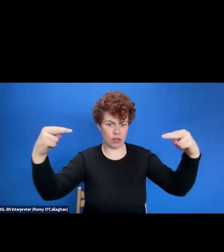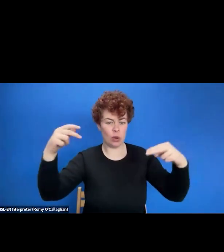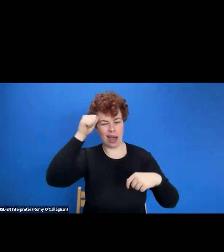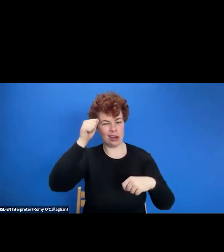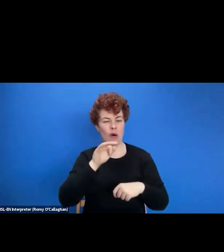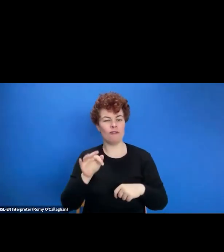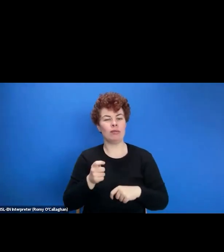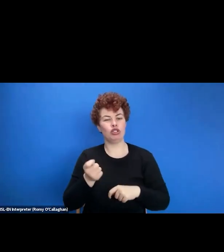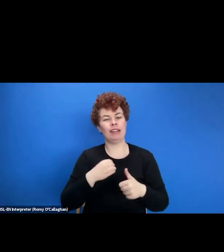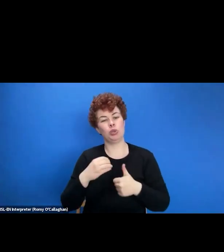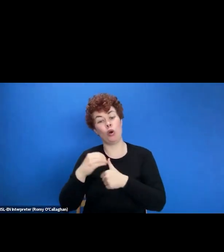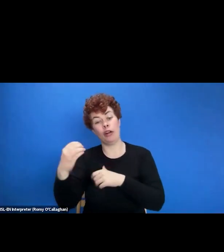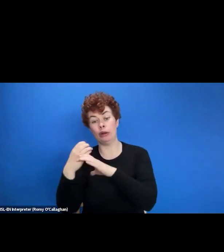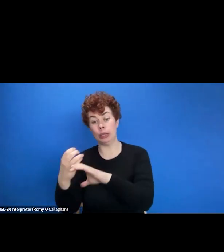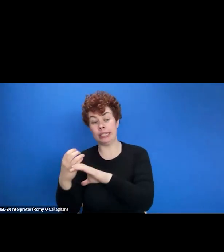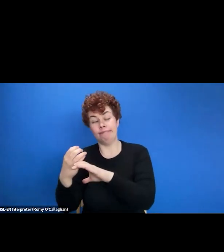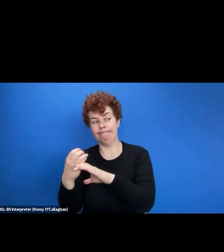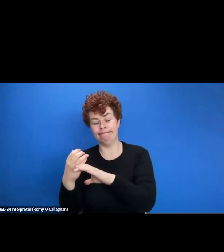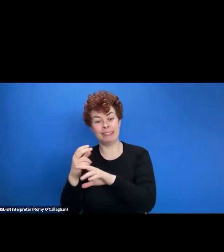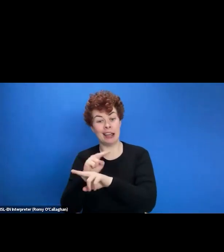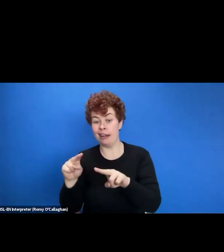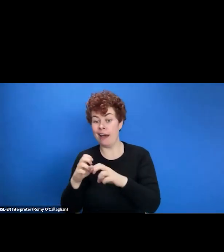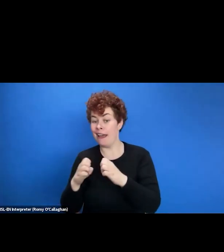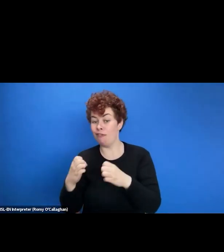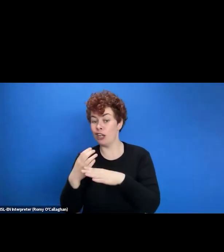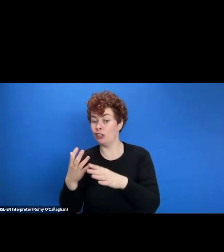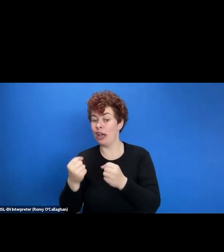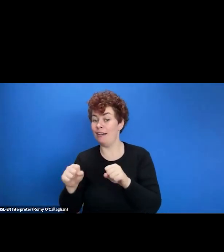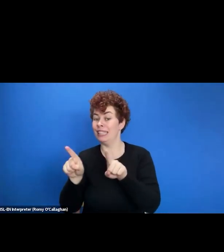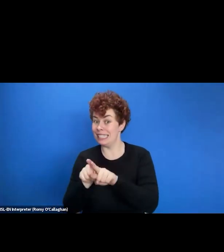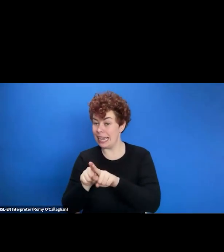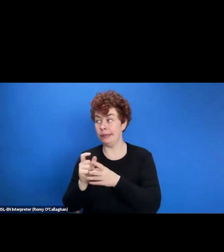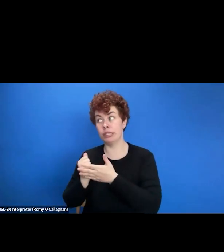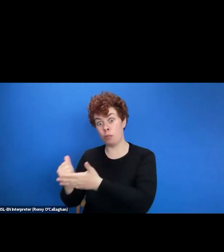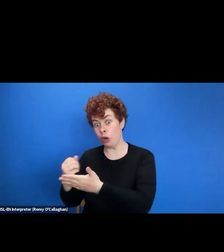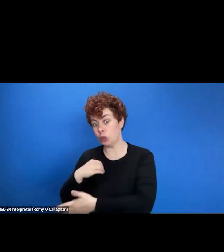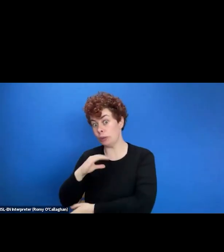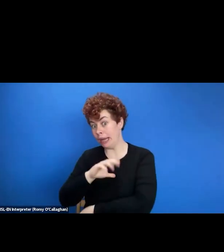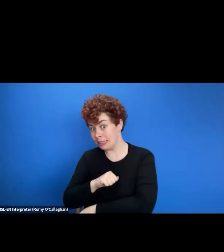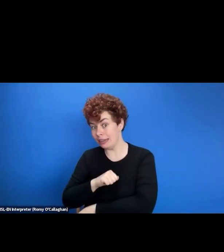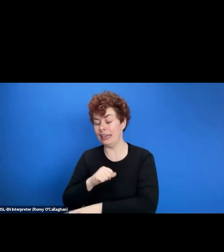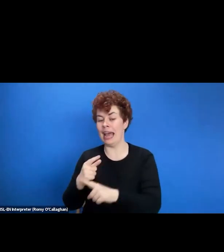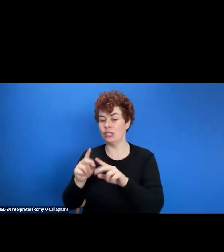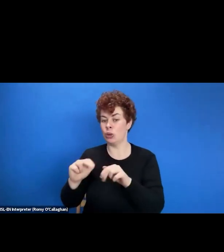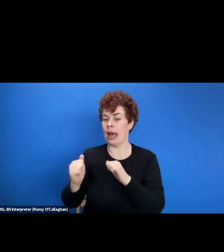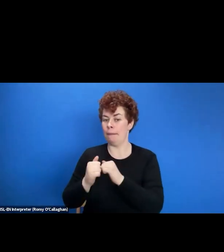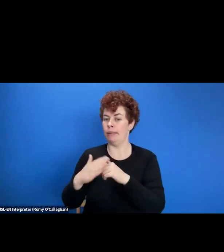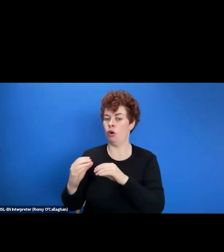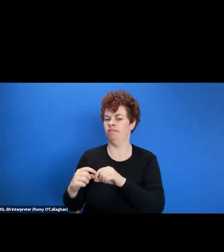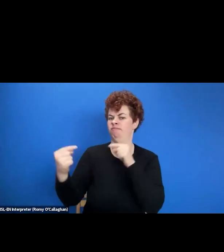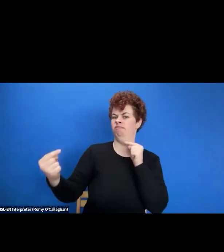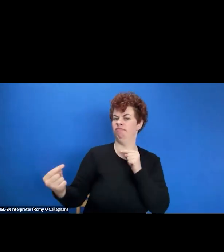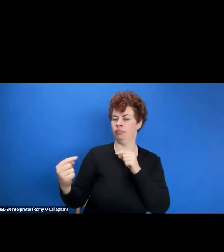to other countries that not every country has the same level of solidarity, and you can meet more opposition, more resistance,